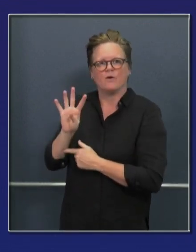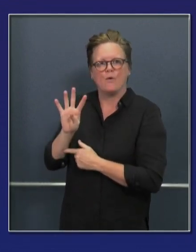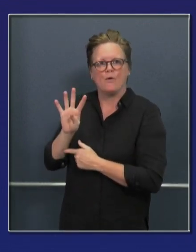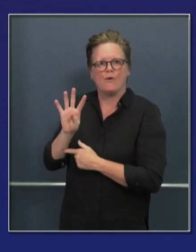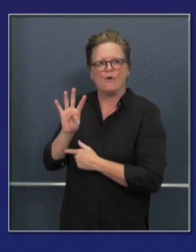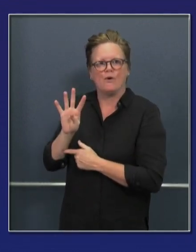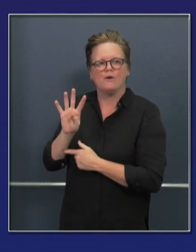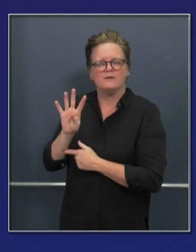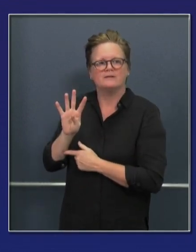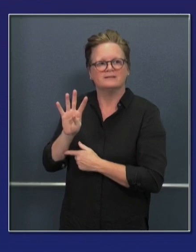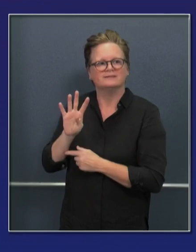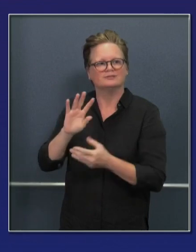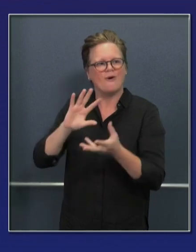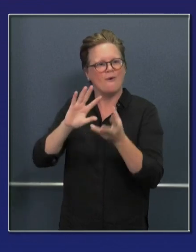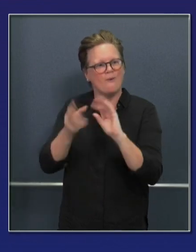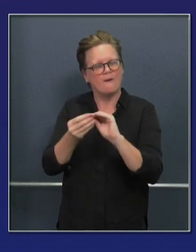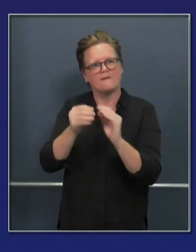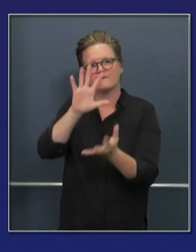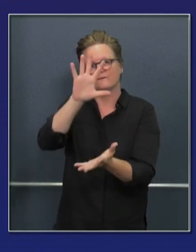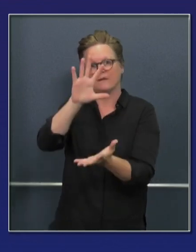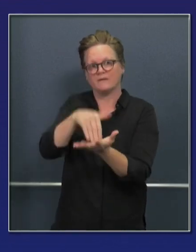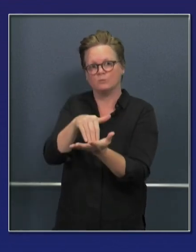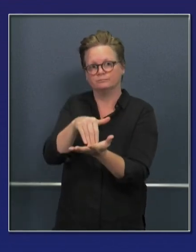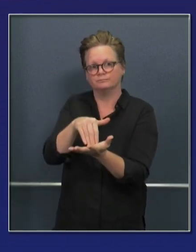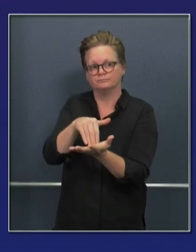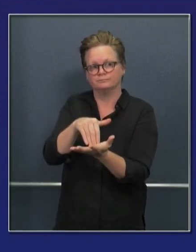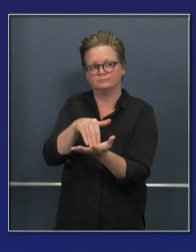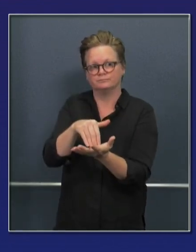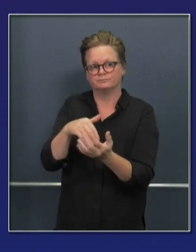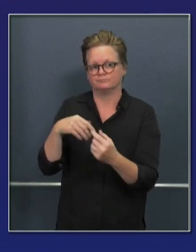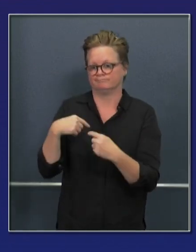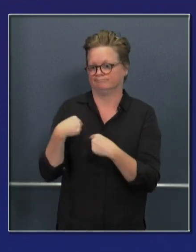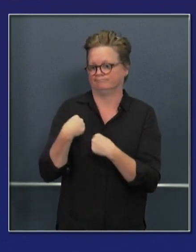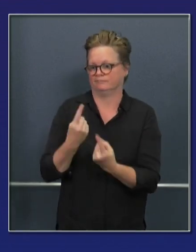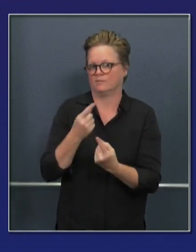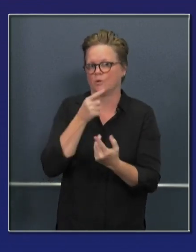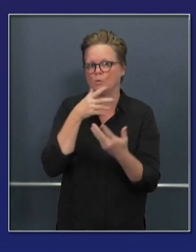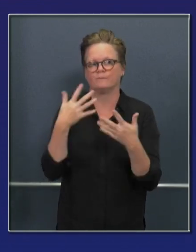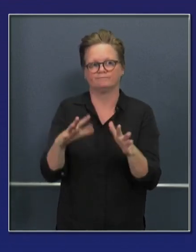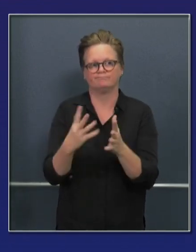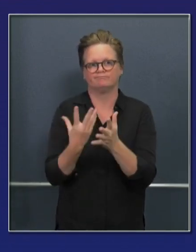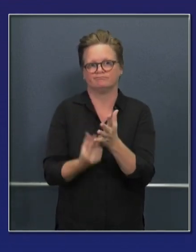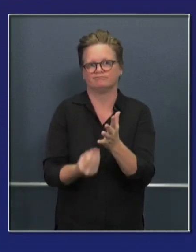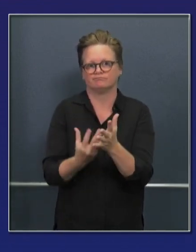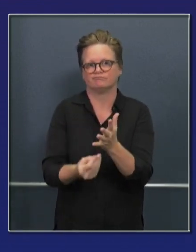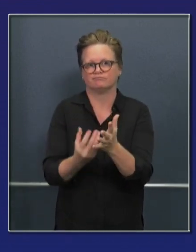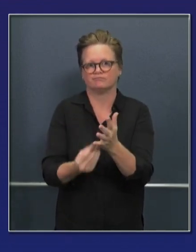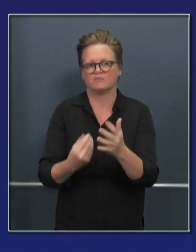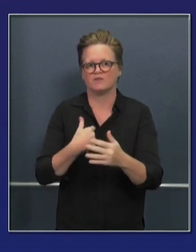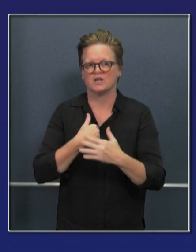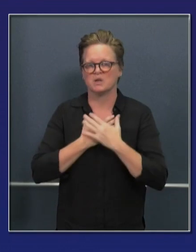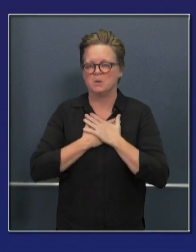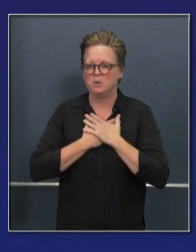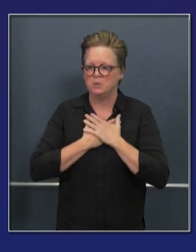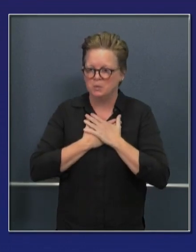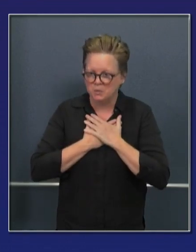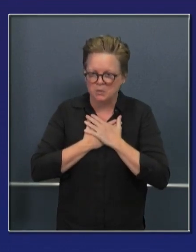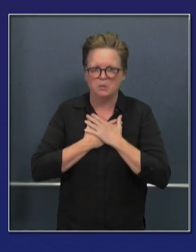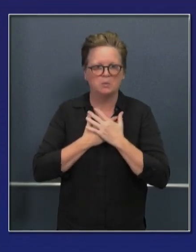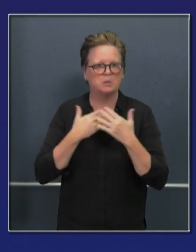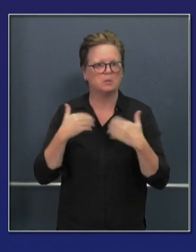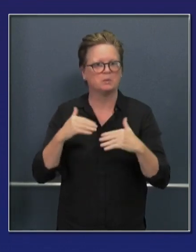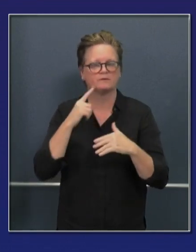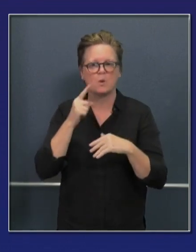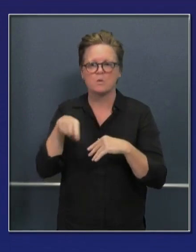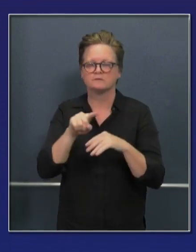member that's lost their loved ones. We're not out of the woods yet in terms of deaths either. And again, those numbers fluctuate.